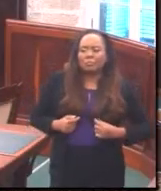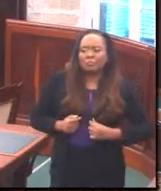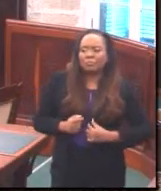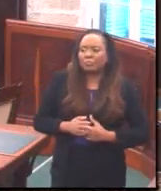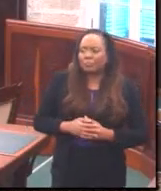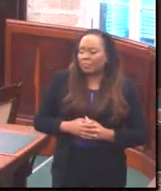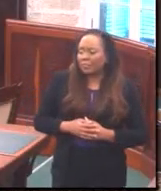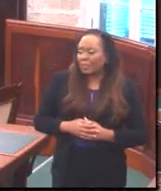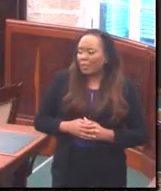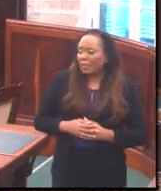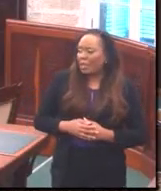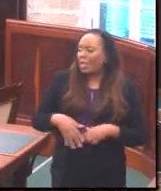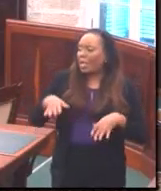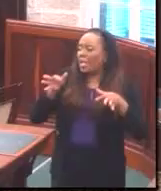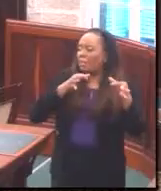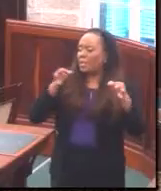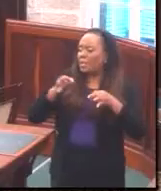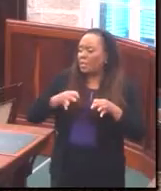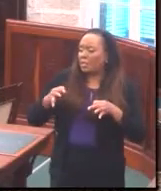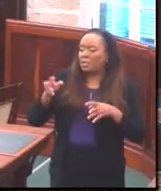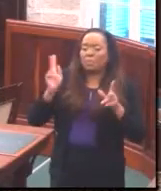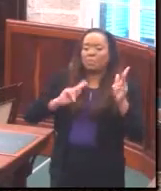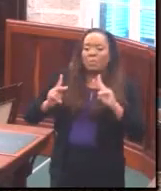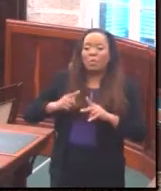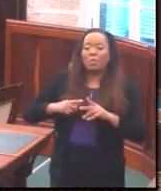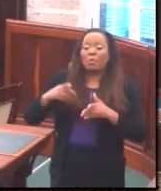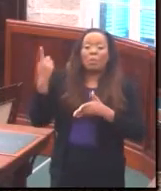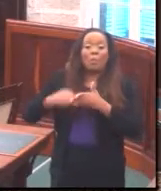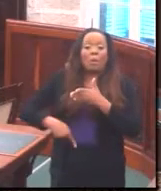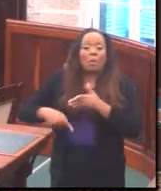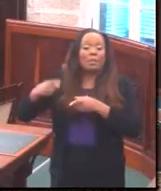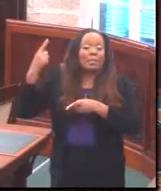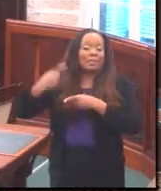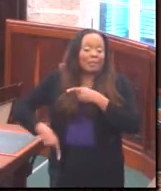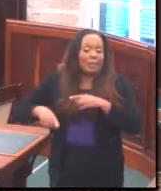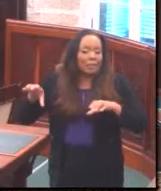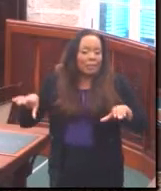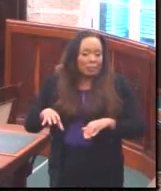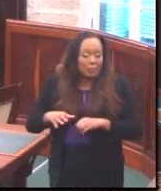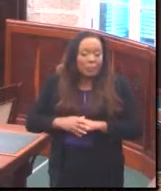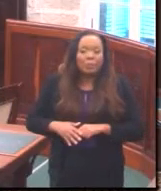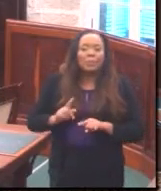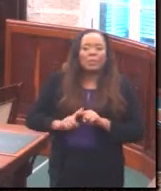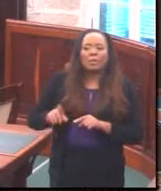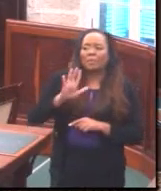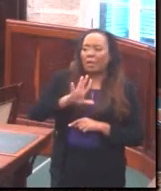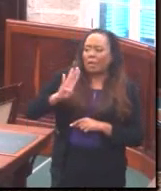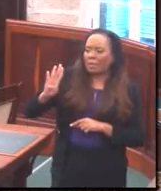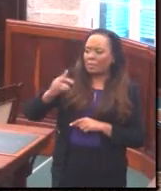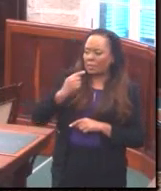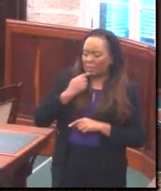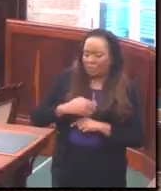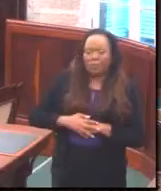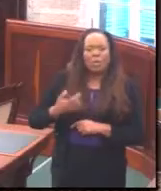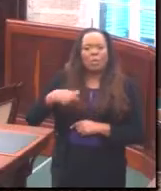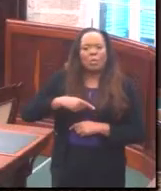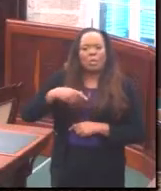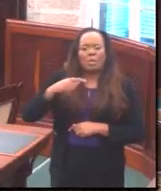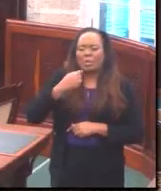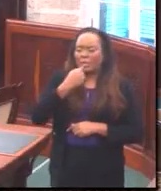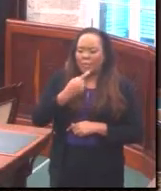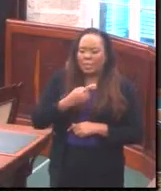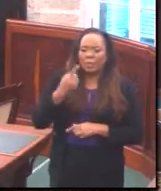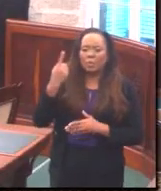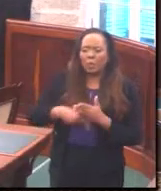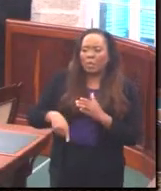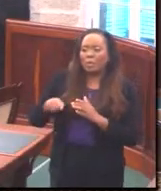may not do. And 52B went further and said to them, we are saying to you what you may not do, but if